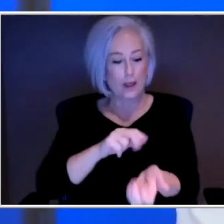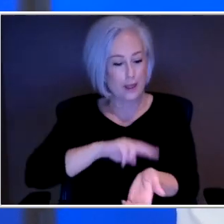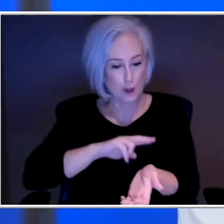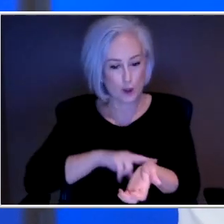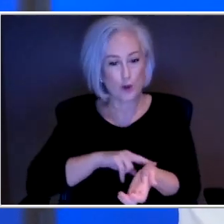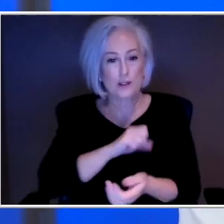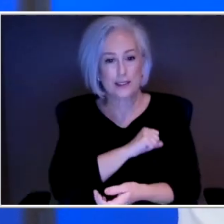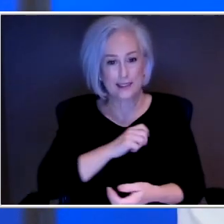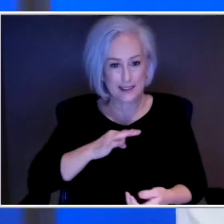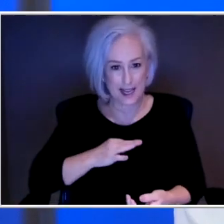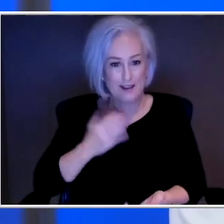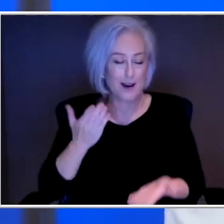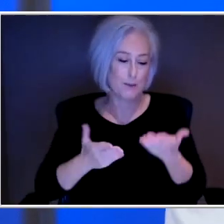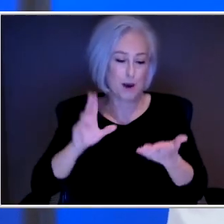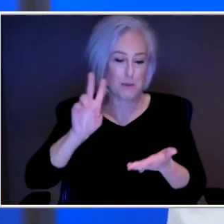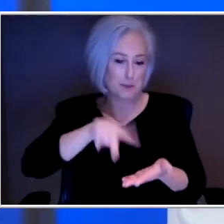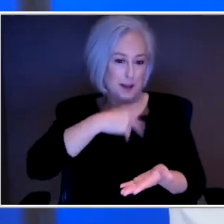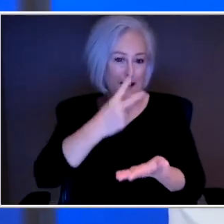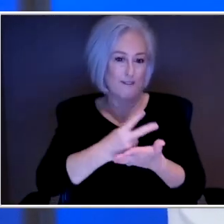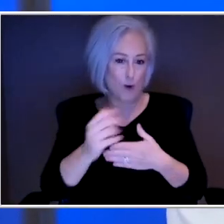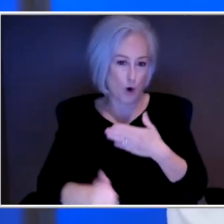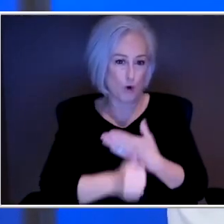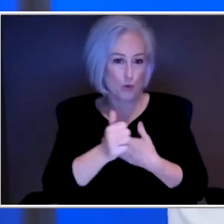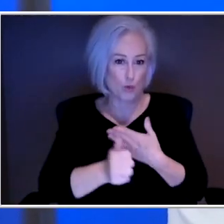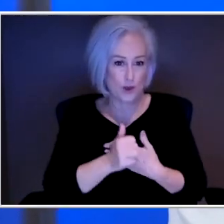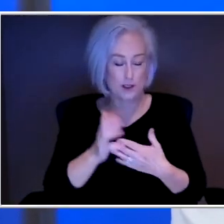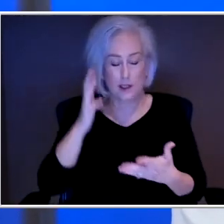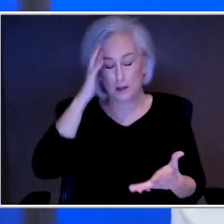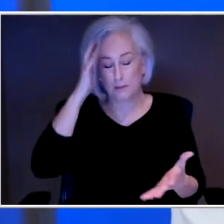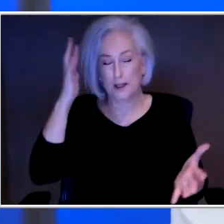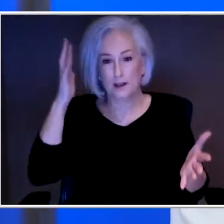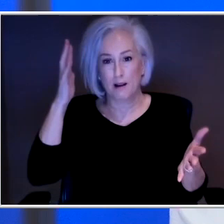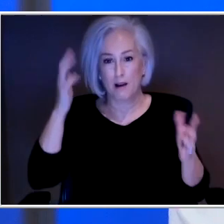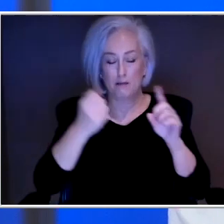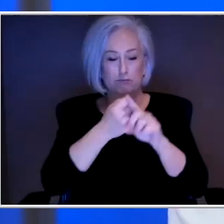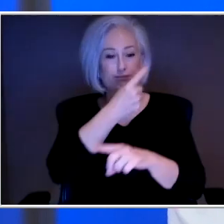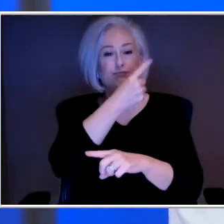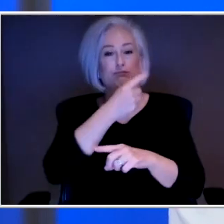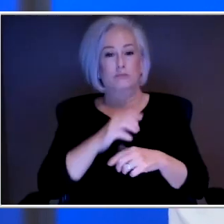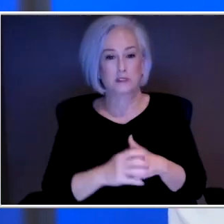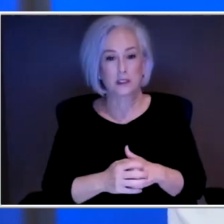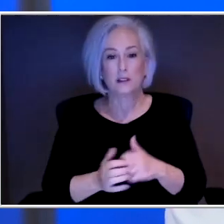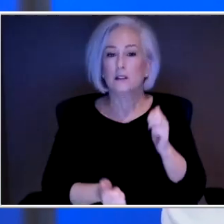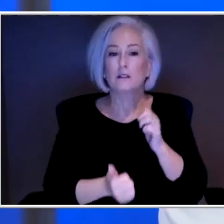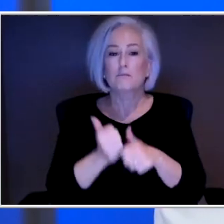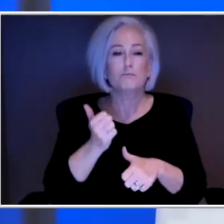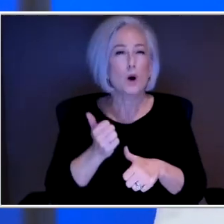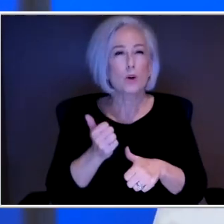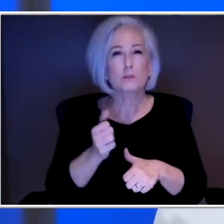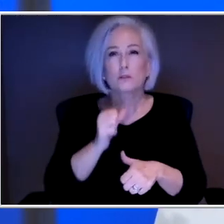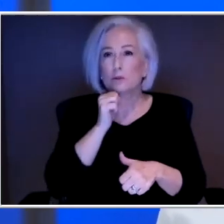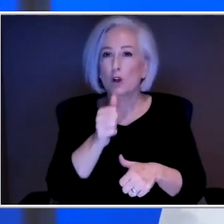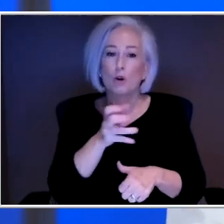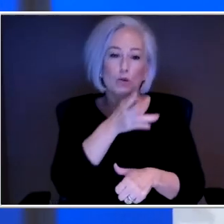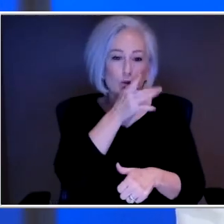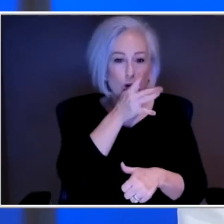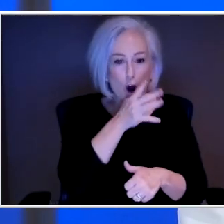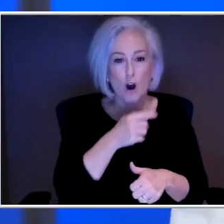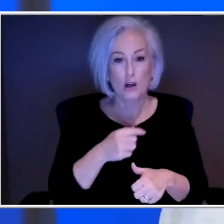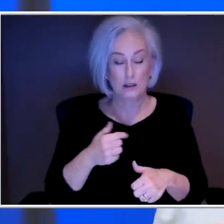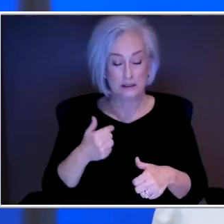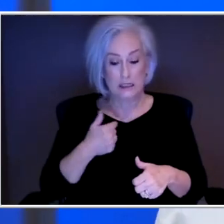fall risk when they're in that state, and so they're a little altered. Most of them don't talk. Every once in a while people will have an insight, and I'm in the room with them for